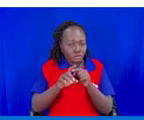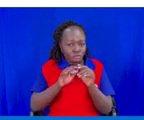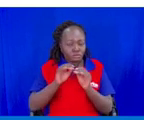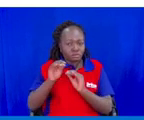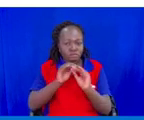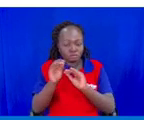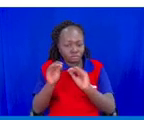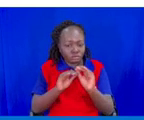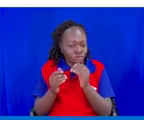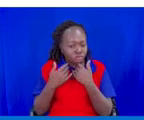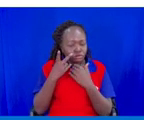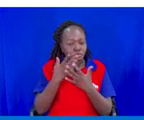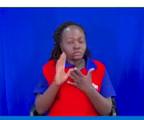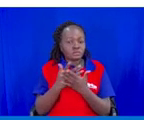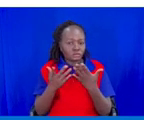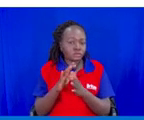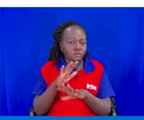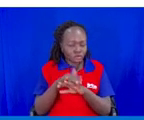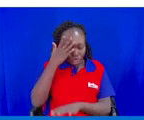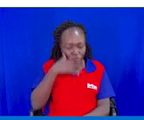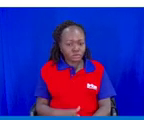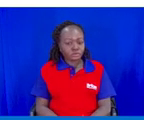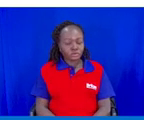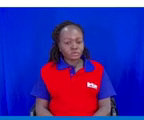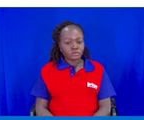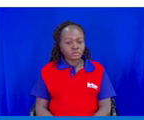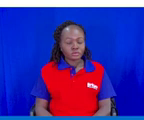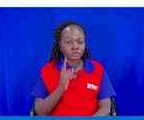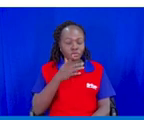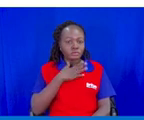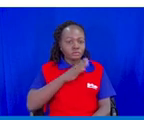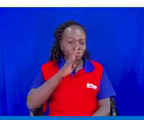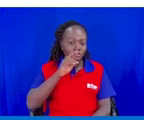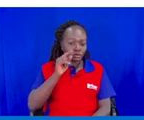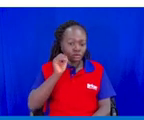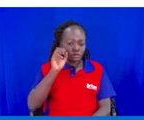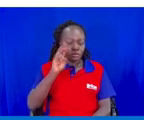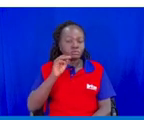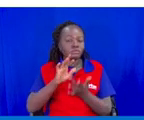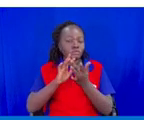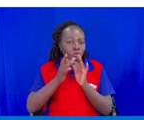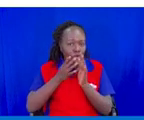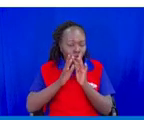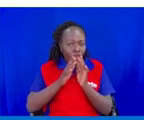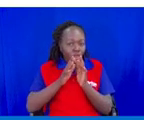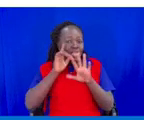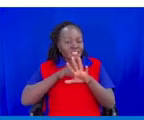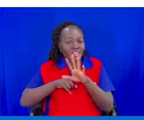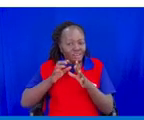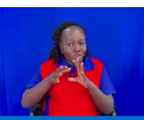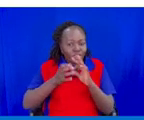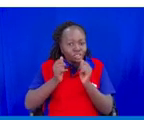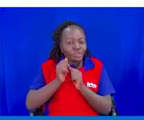some of the features that are there on the screen. This is the My Britam portal. This is what it'll look like if you log into your laptop or your